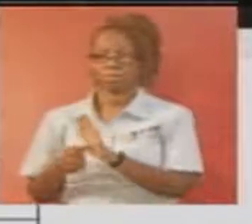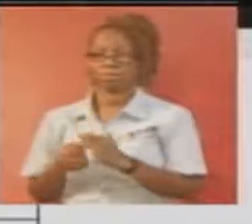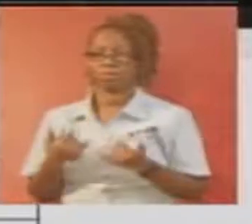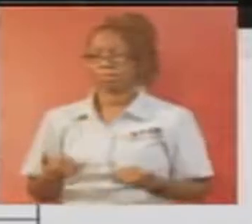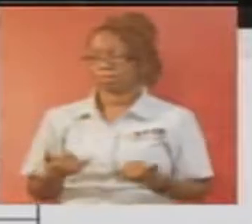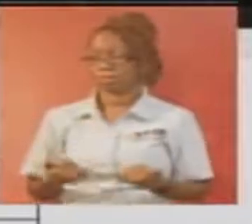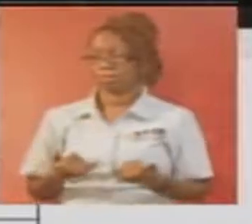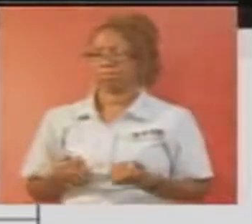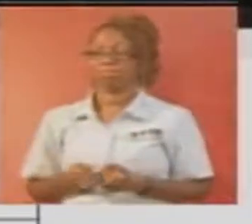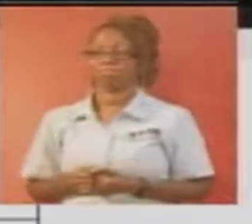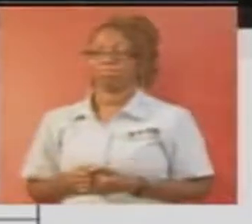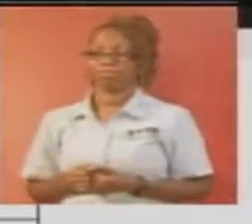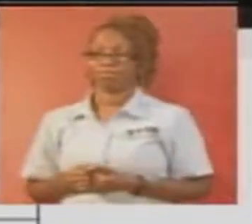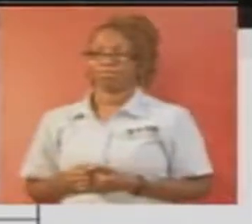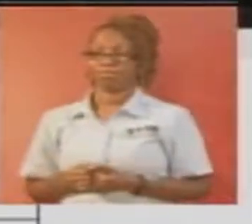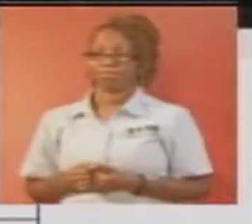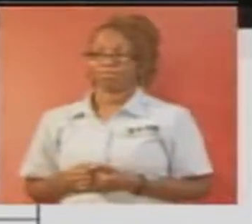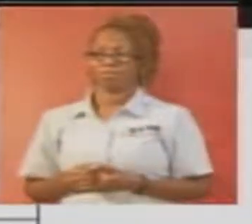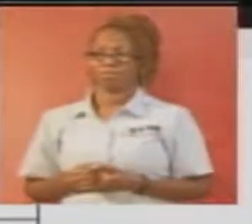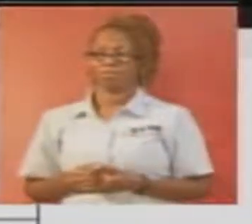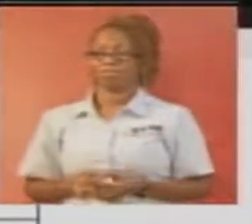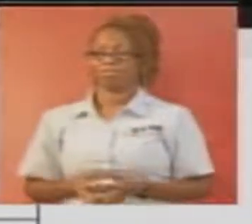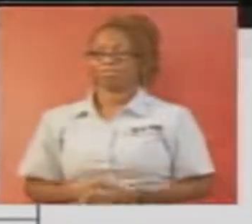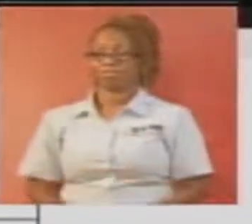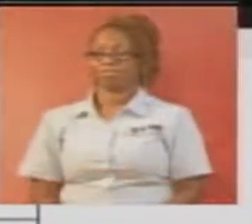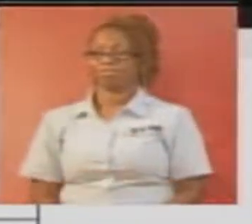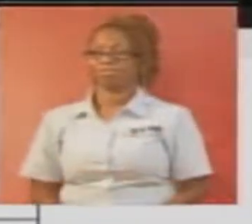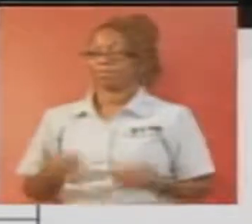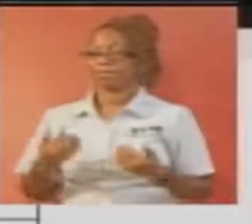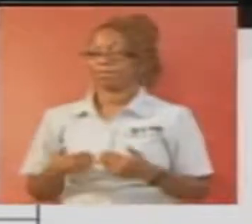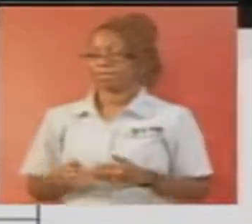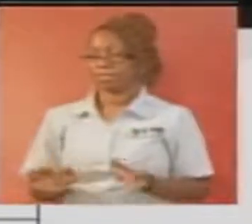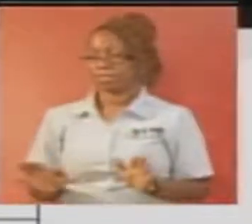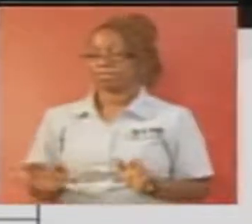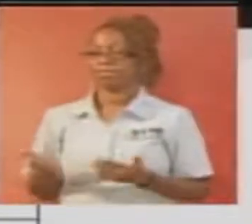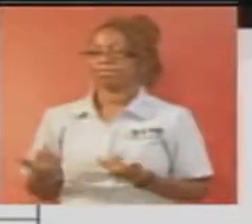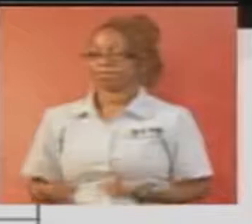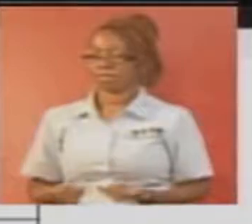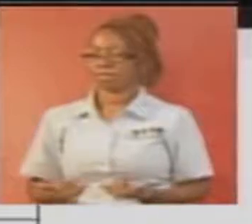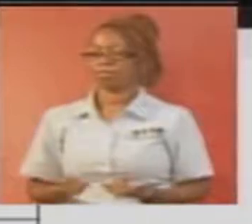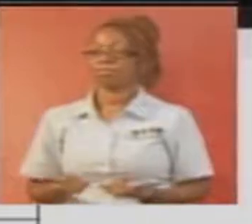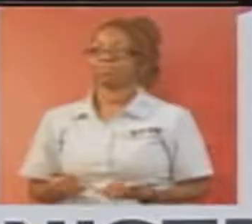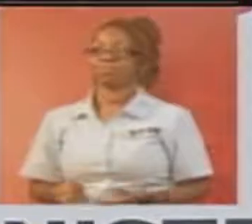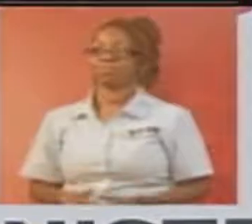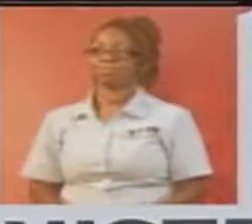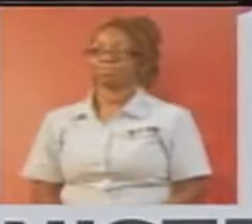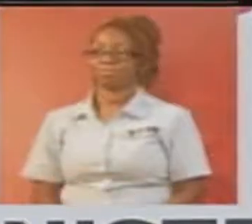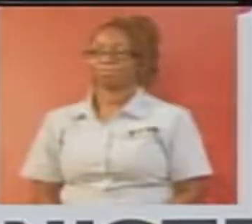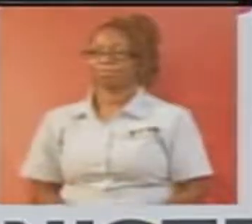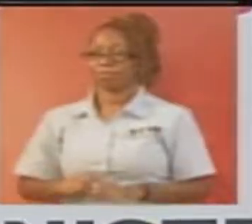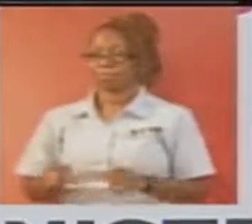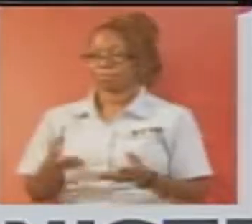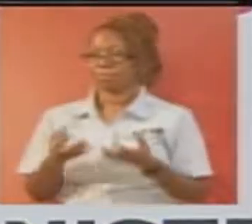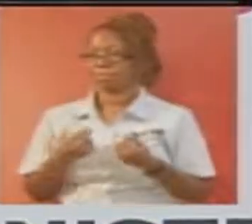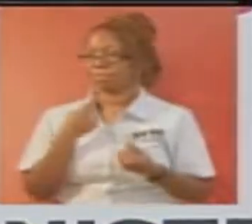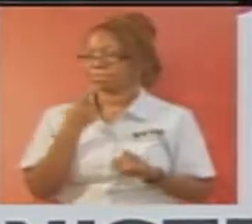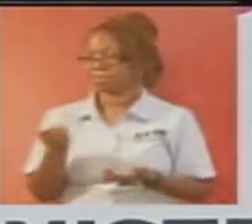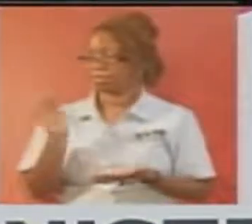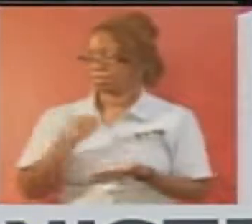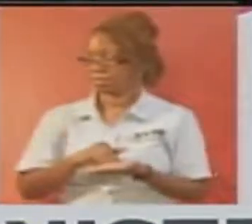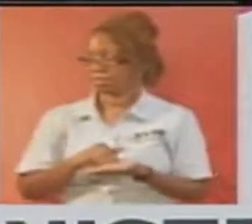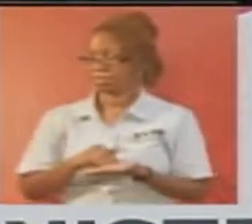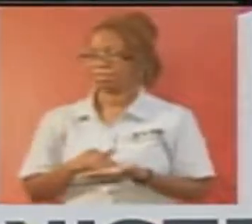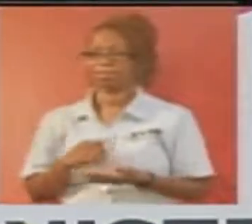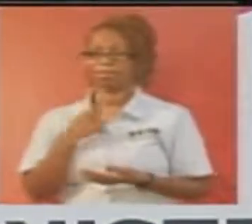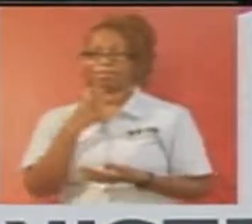go forward. That's the end of the presentation. At this point, I do just want to reiterate one of the important